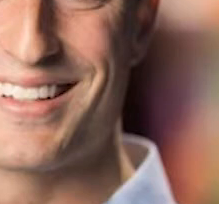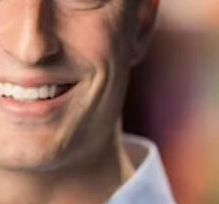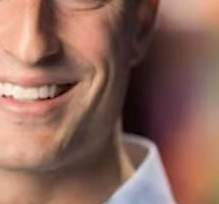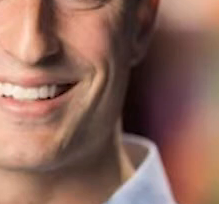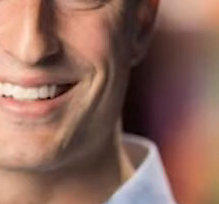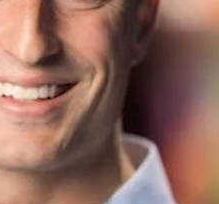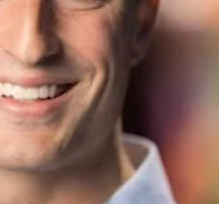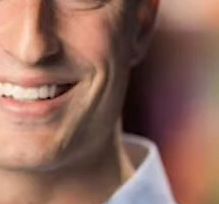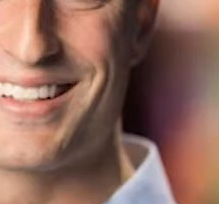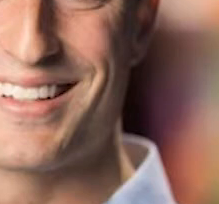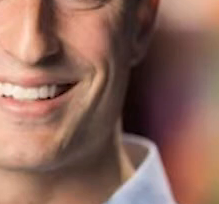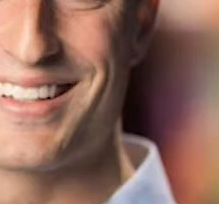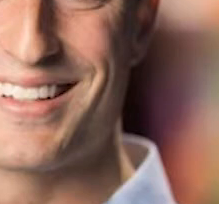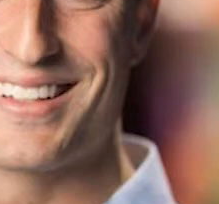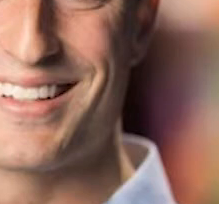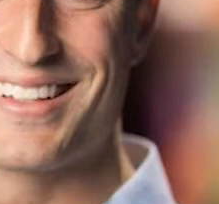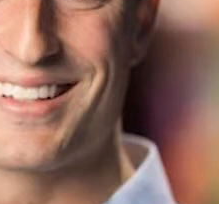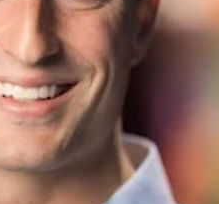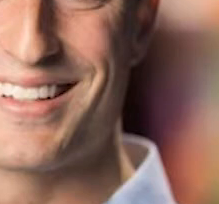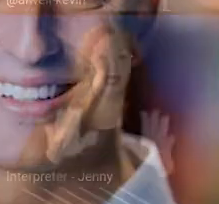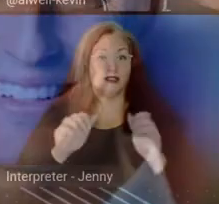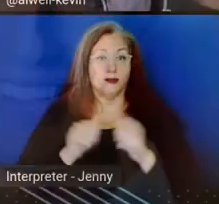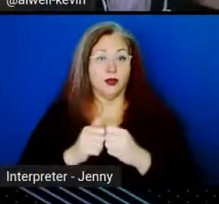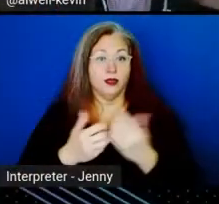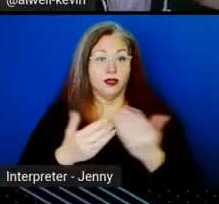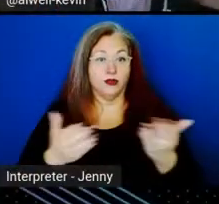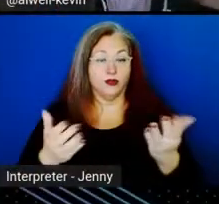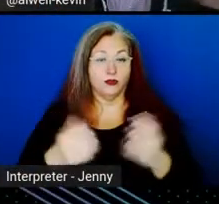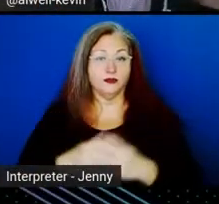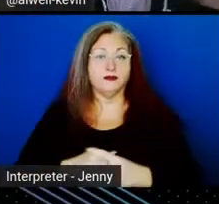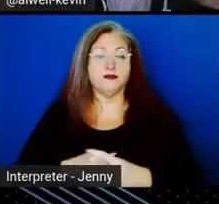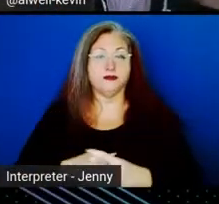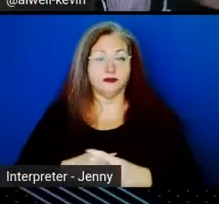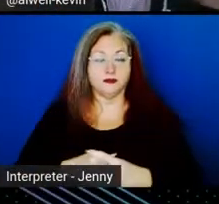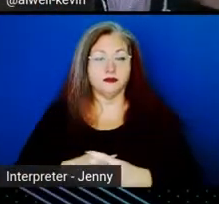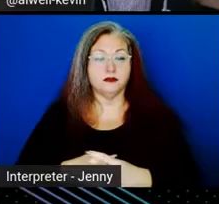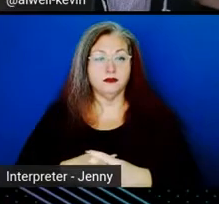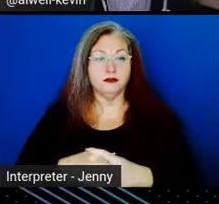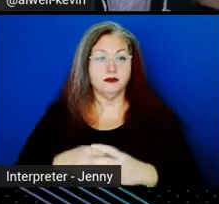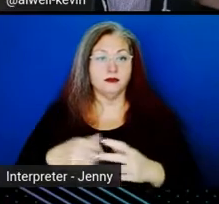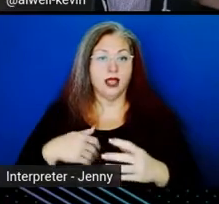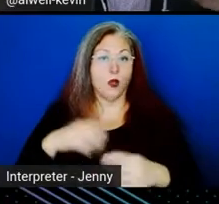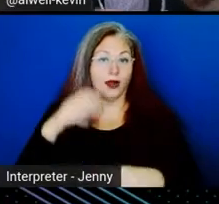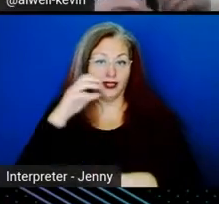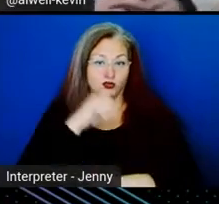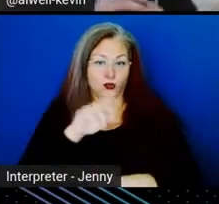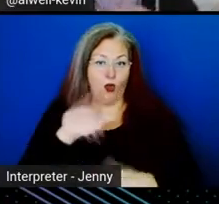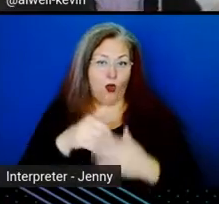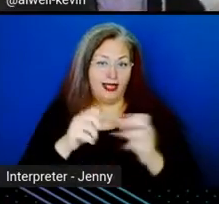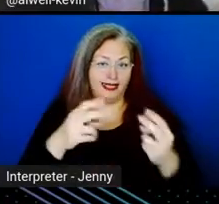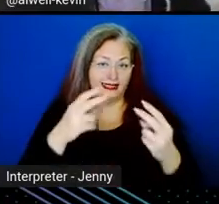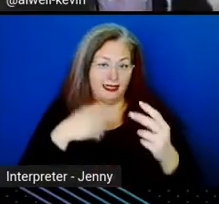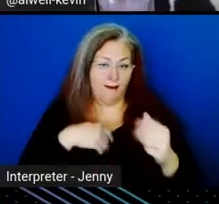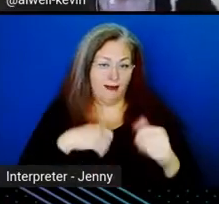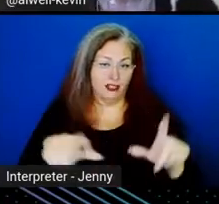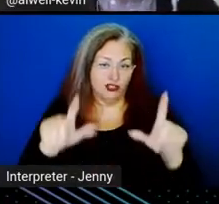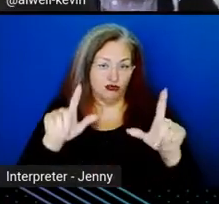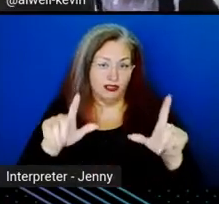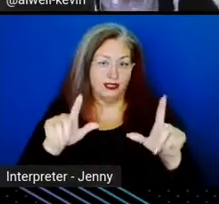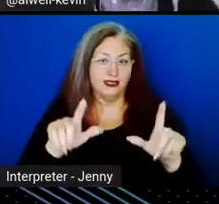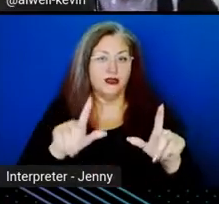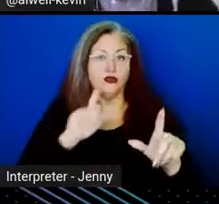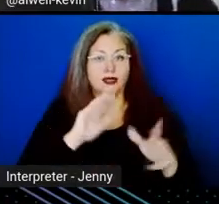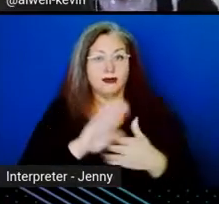It's fantastic to be here with you all. I'm going to go ahead and I'm just going to assume you're all seeing my screen. I think that's true. So very